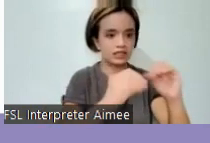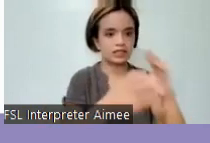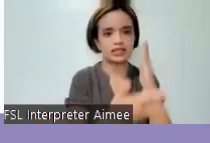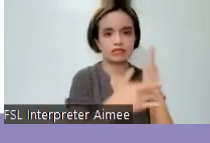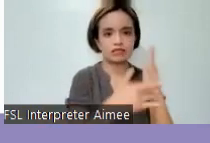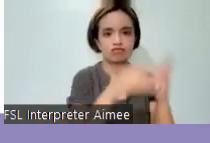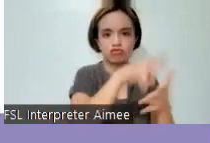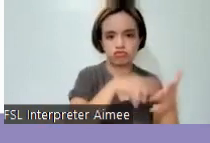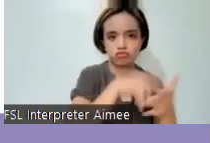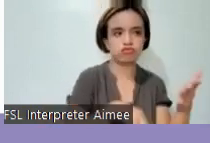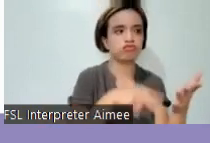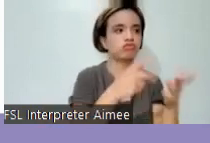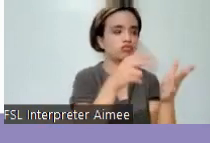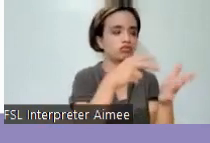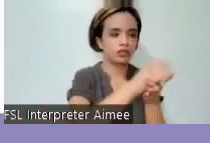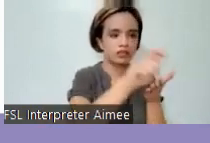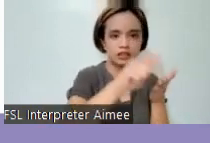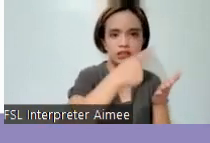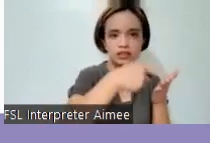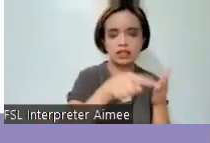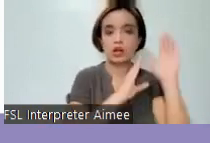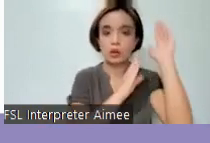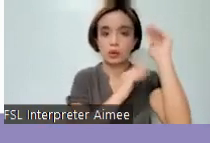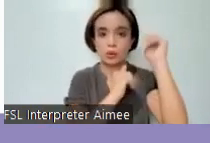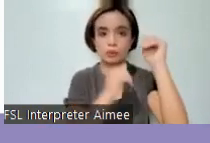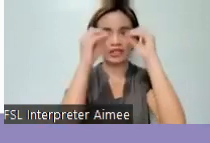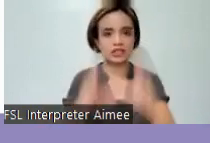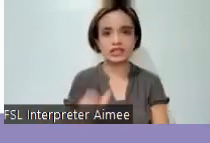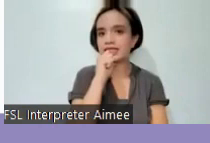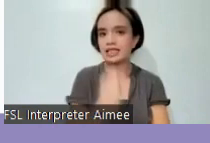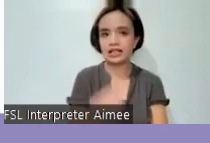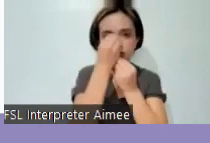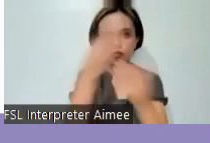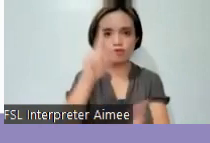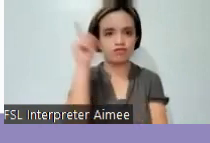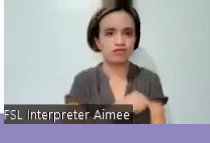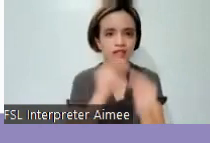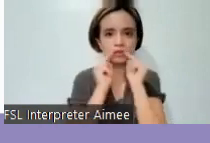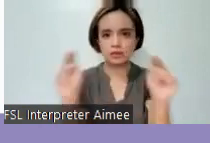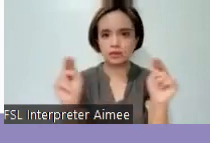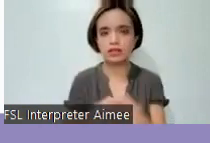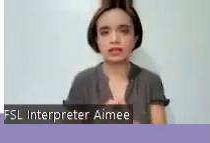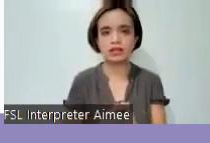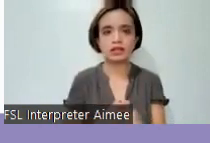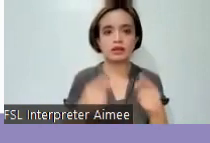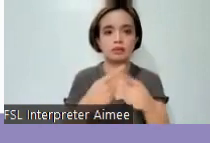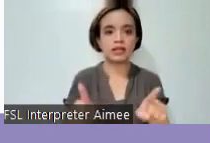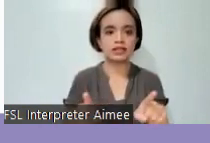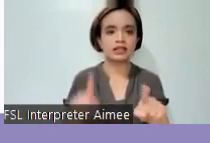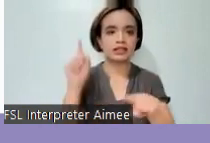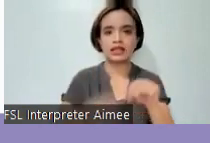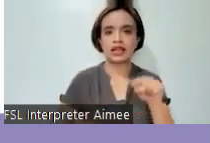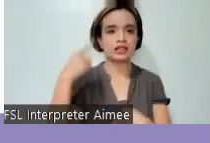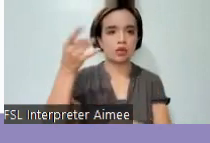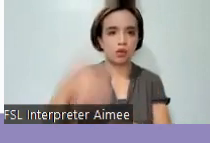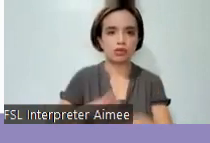literacy. Of course, we hope that teachers would not be spreaders of fake news, but we cannot just hope. We